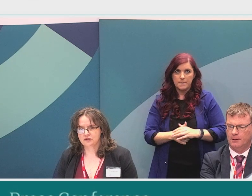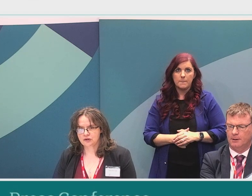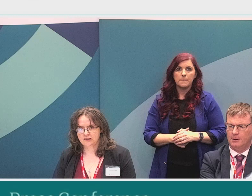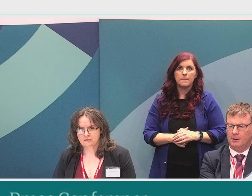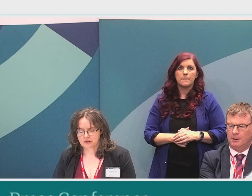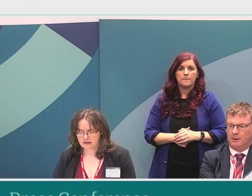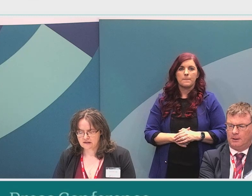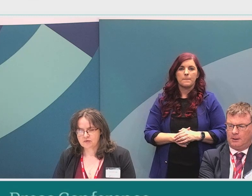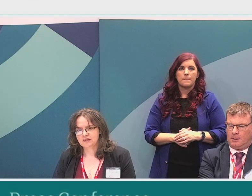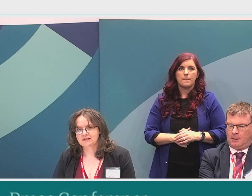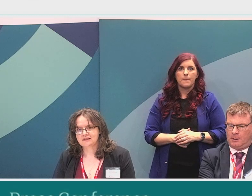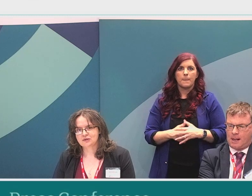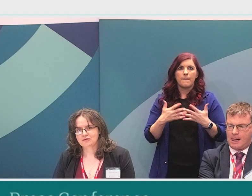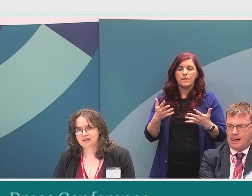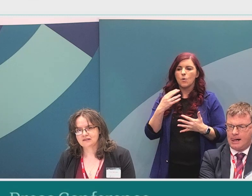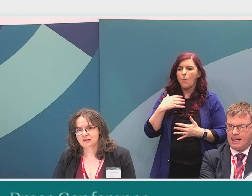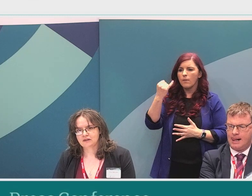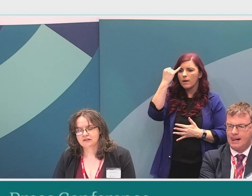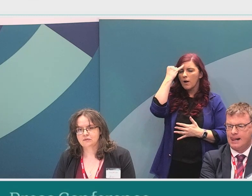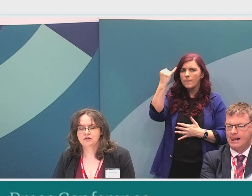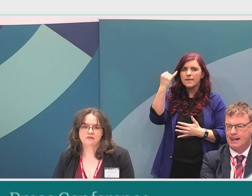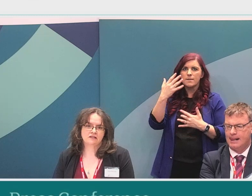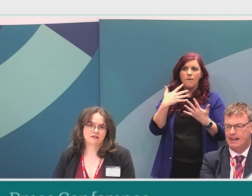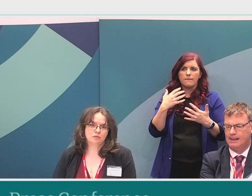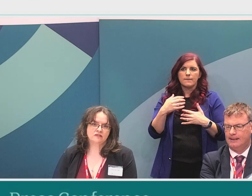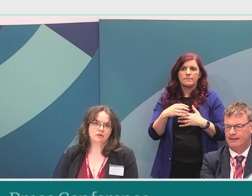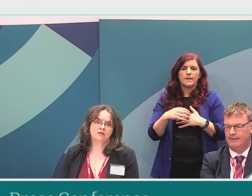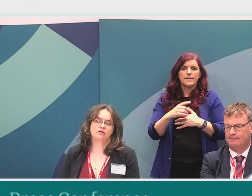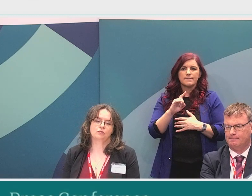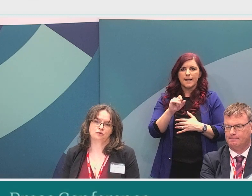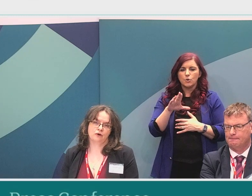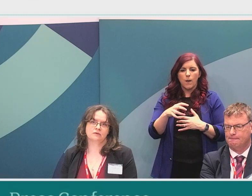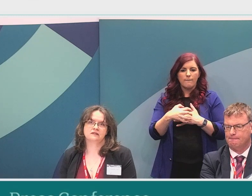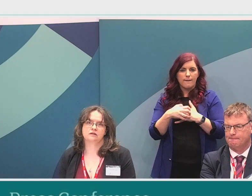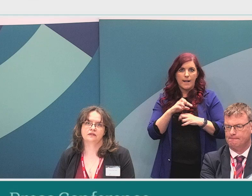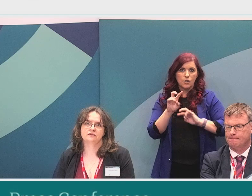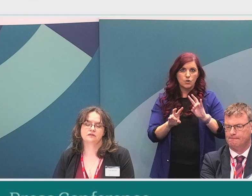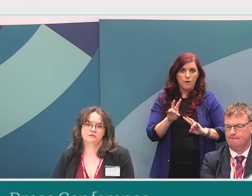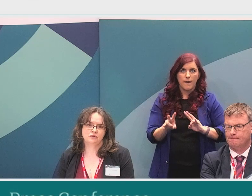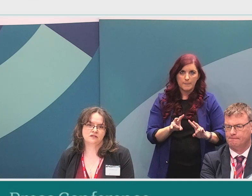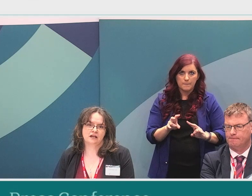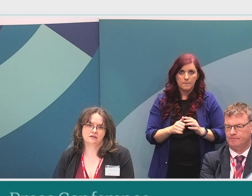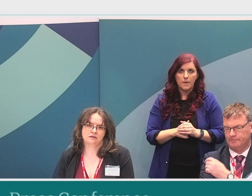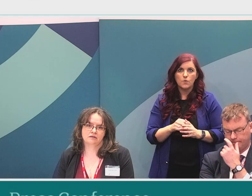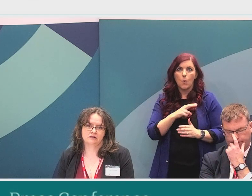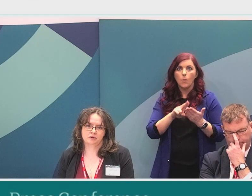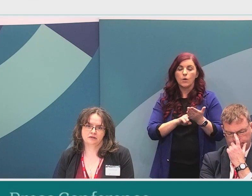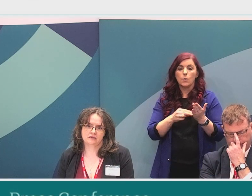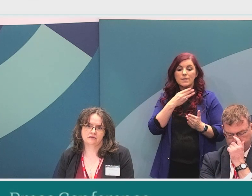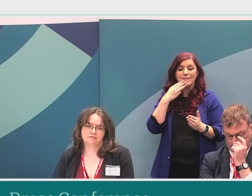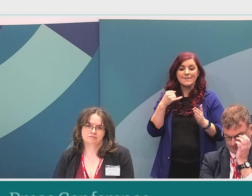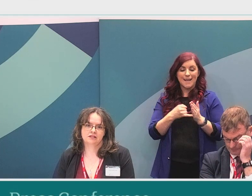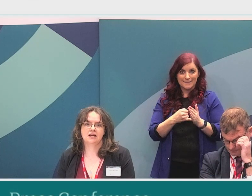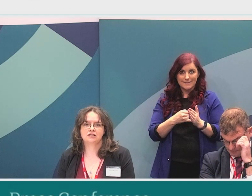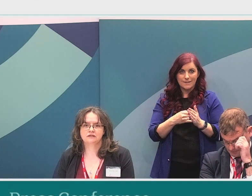Just to touch on some of the concepts within sexual violence survey. So we use the consent principle throughout this survey. So this is used to gather their